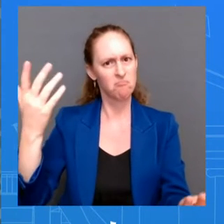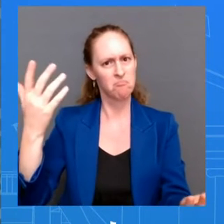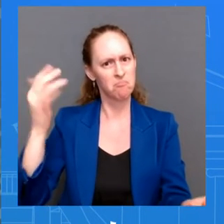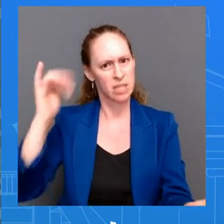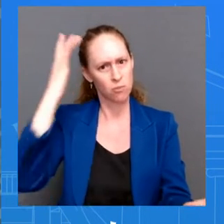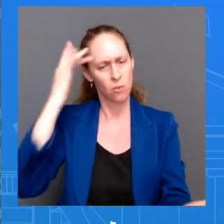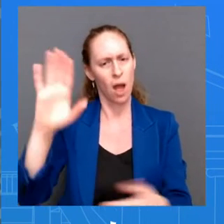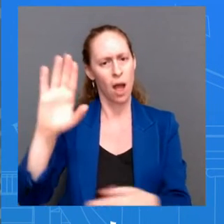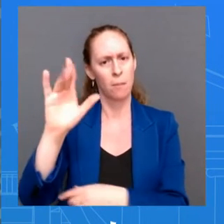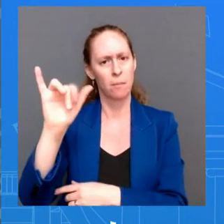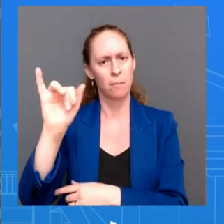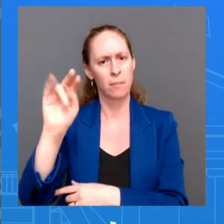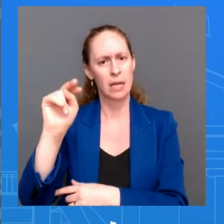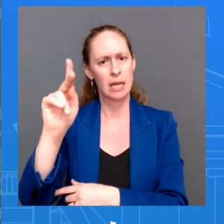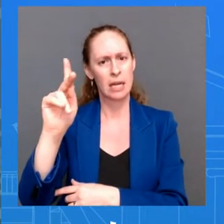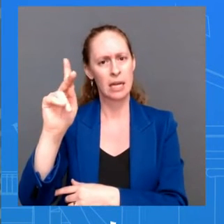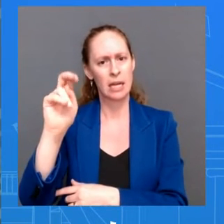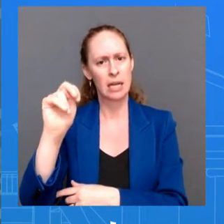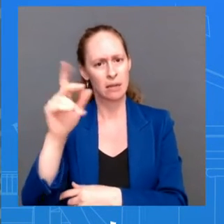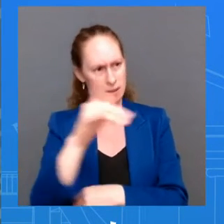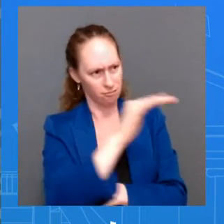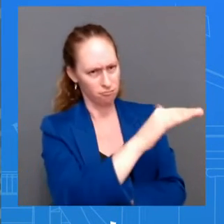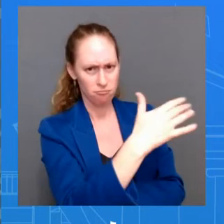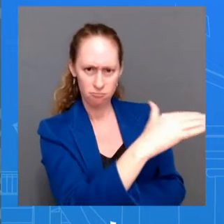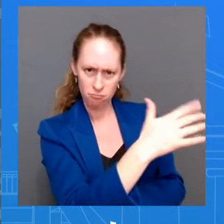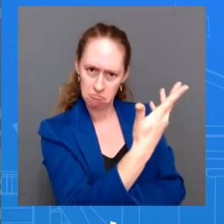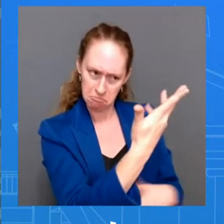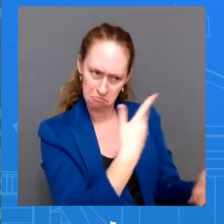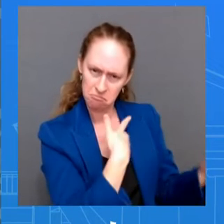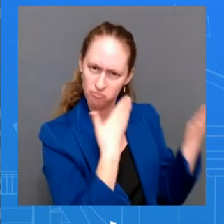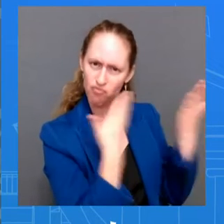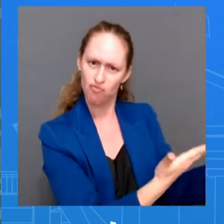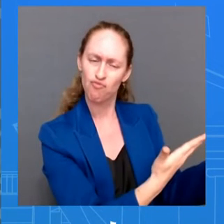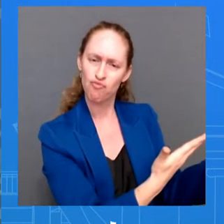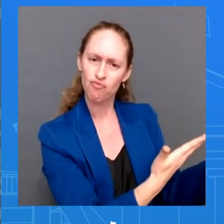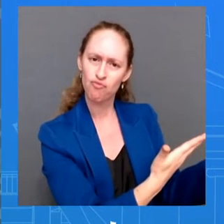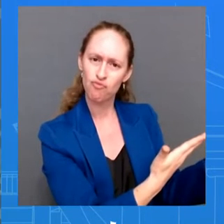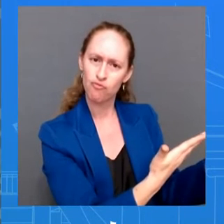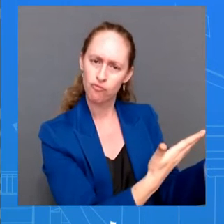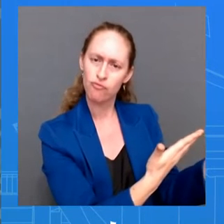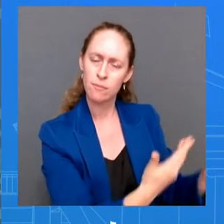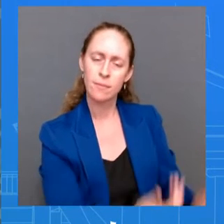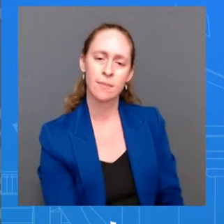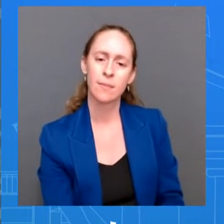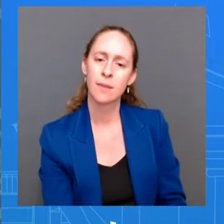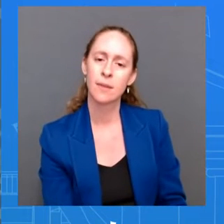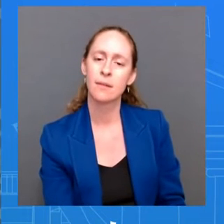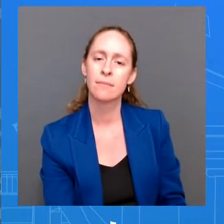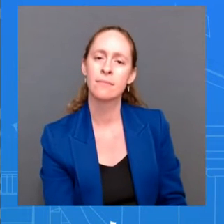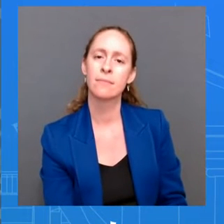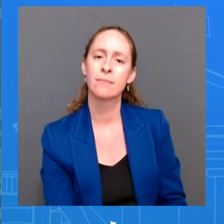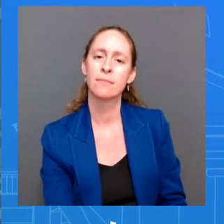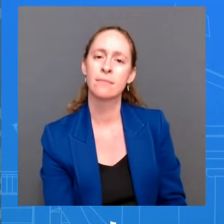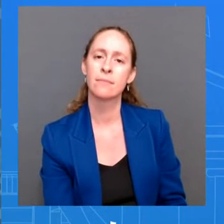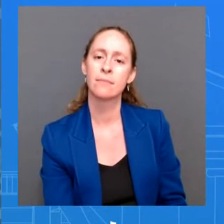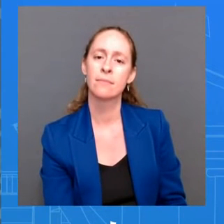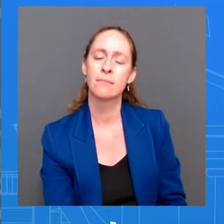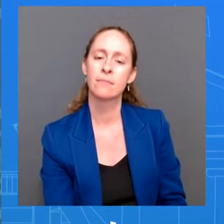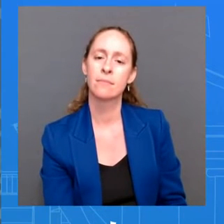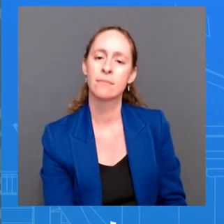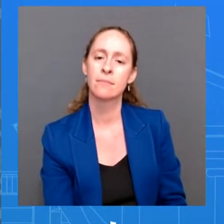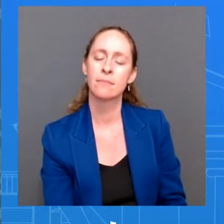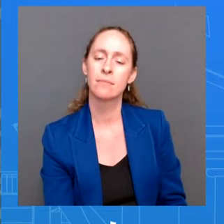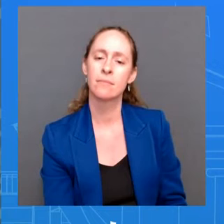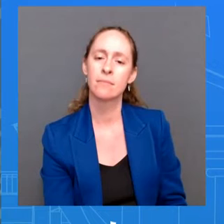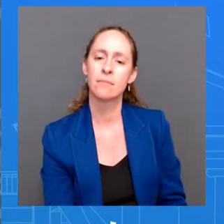clear and being very transparent of what is happening. Those conversations are going to continue to go on. We are